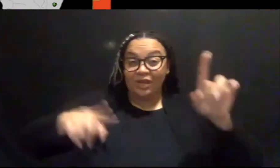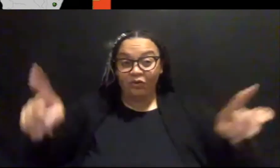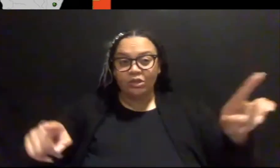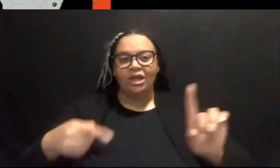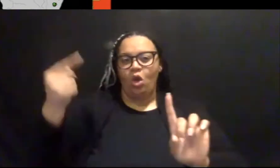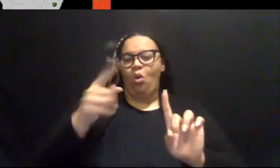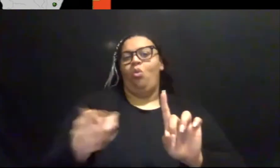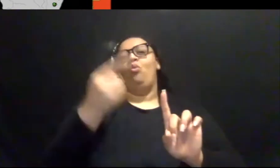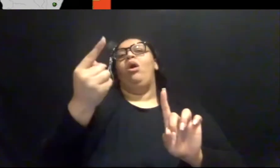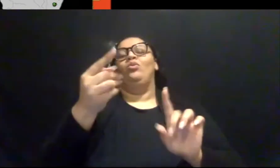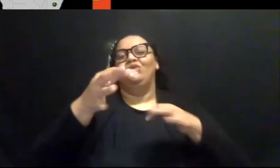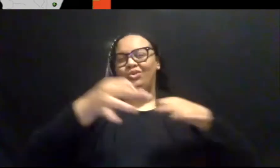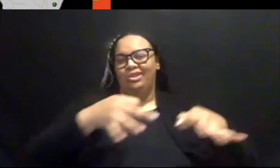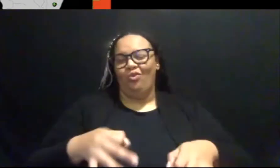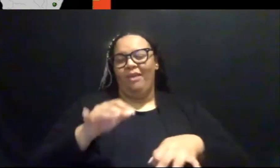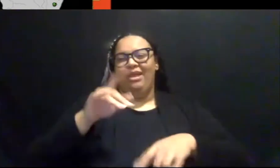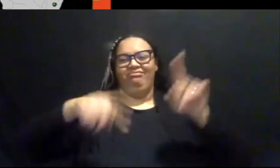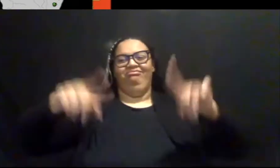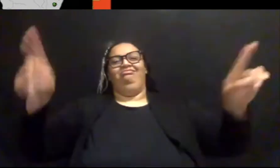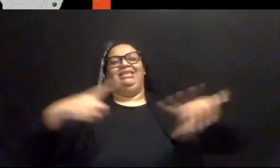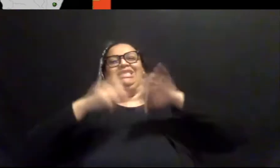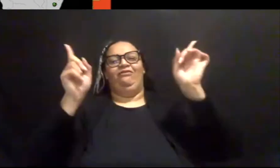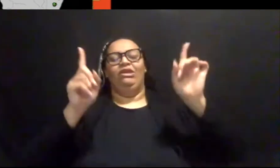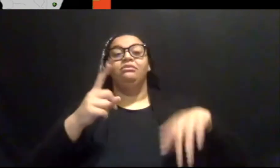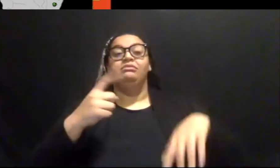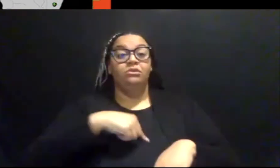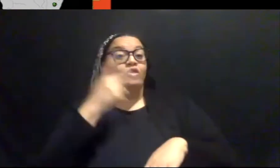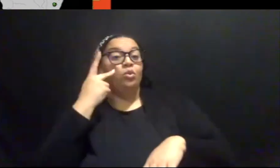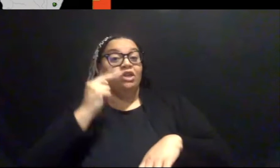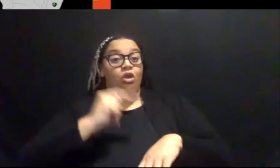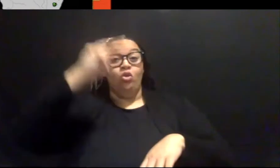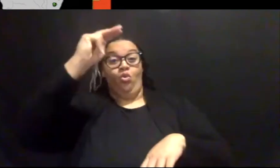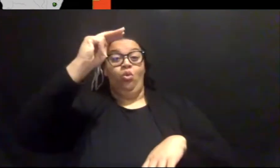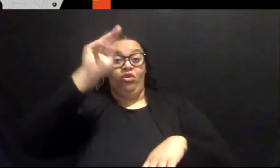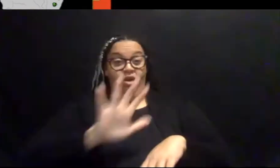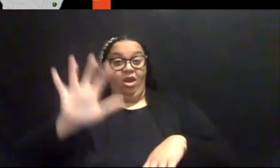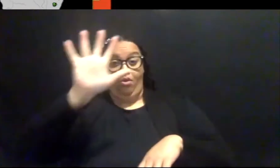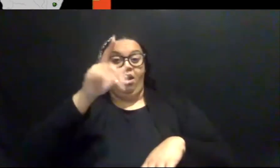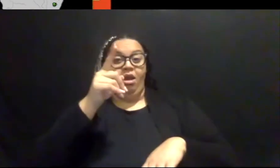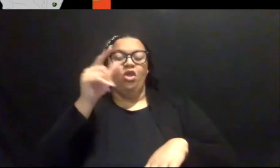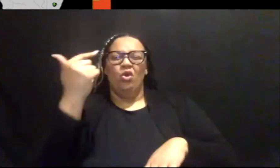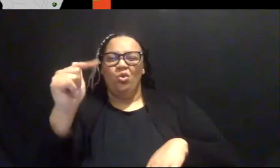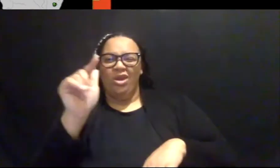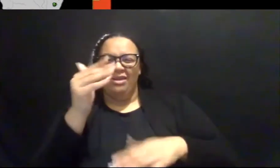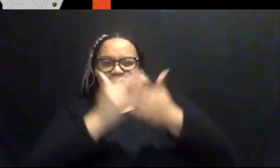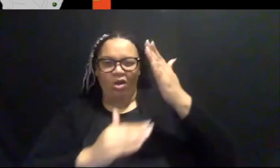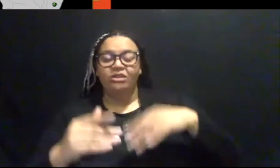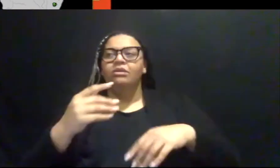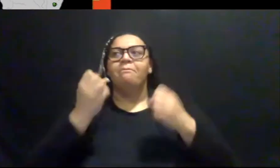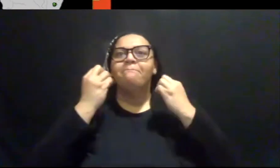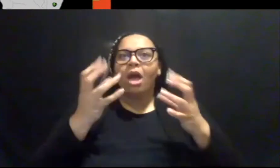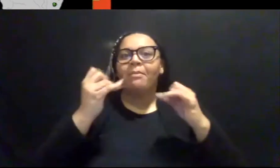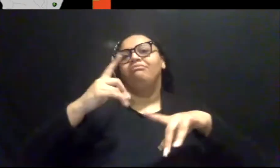just describe the variation, we see that in the northern cluster, so those green sites, there's a whole bunch of genetic diversity, which is